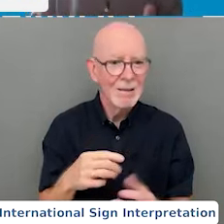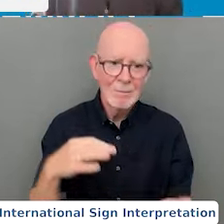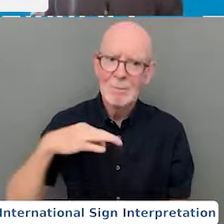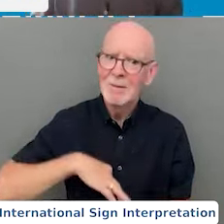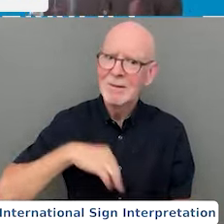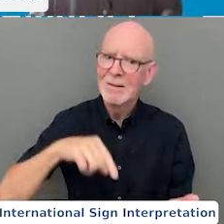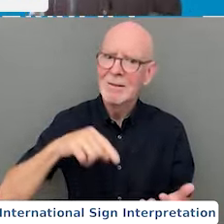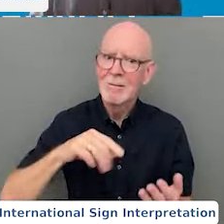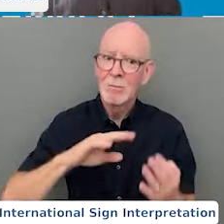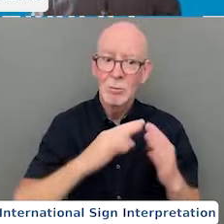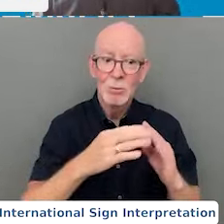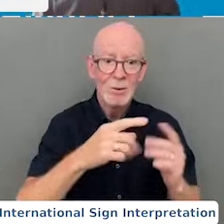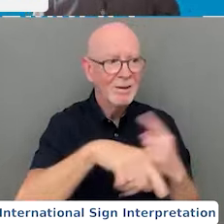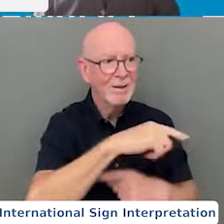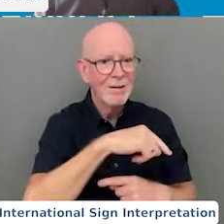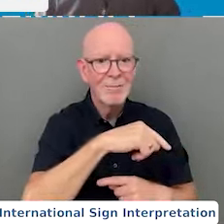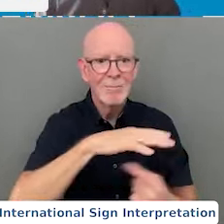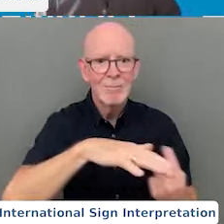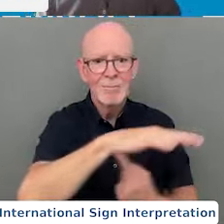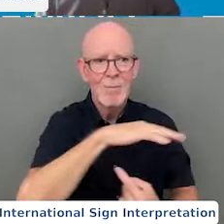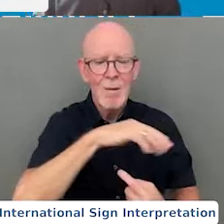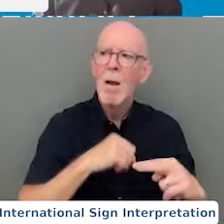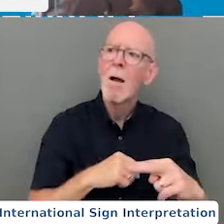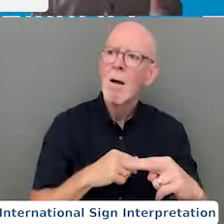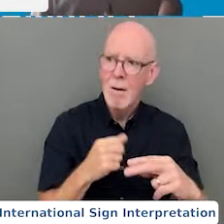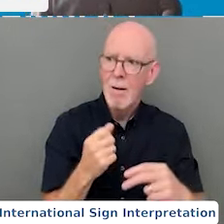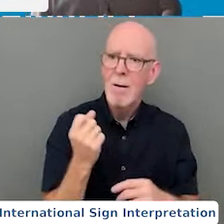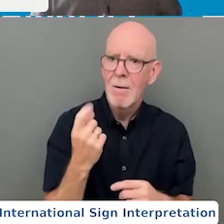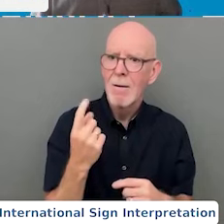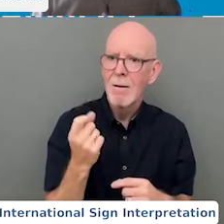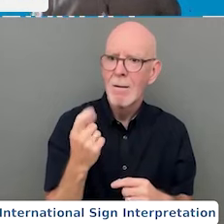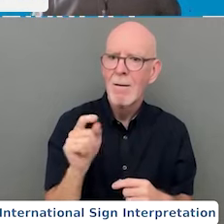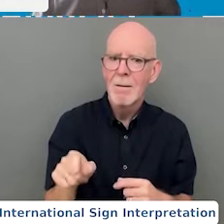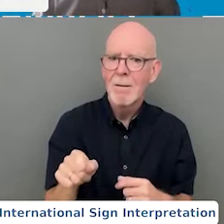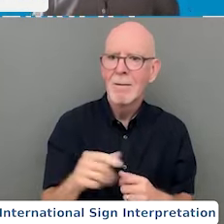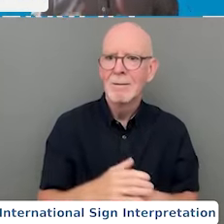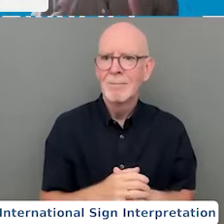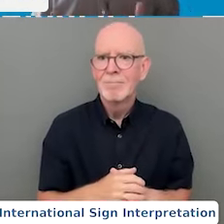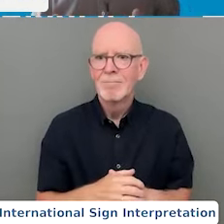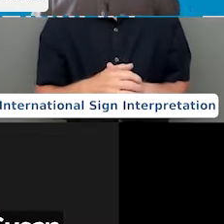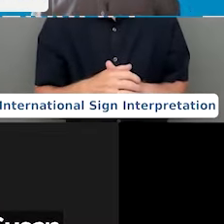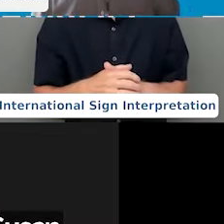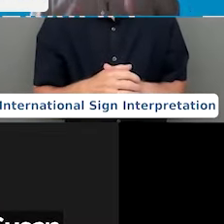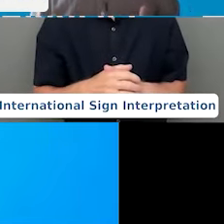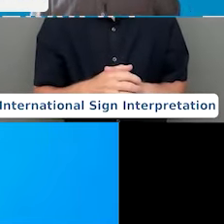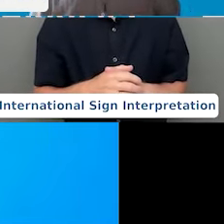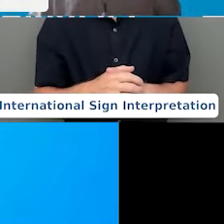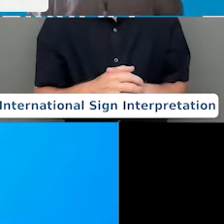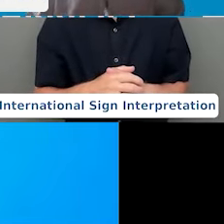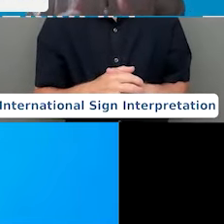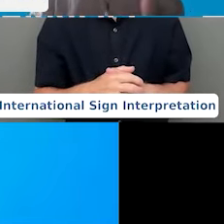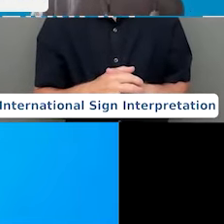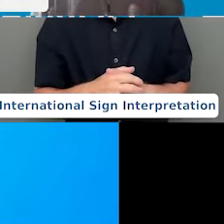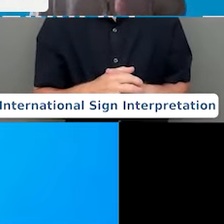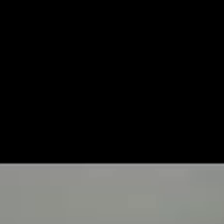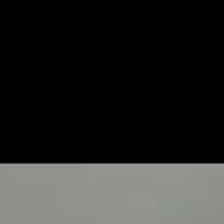the more visibility and participation there is for persons with disabilities, there is more awareness about what are their needs, what can we do, and what